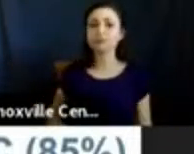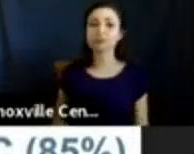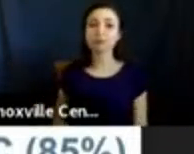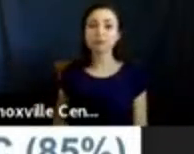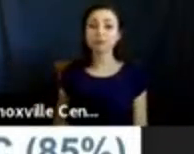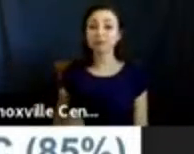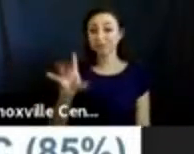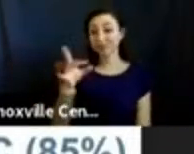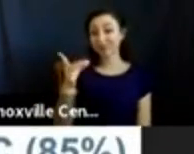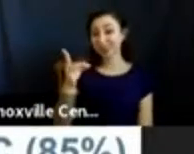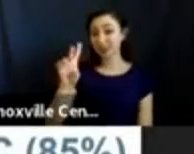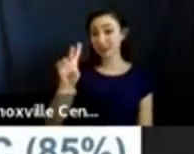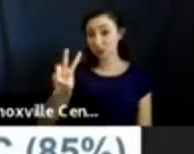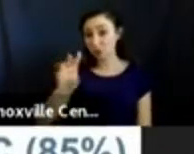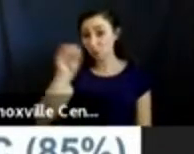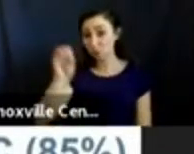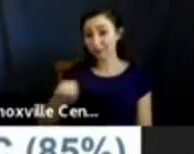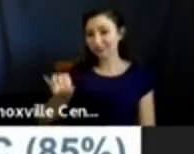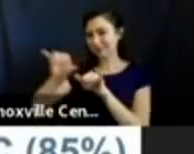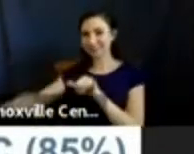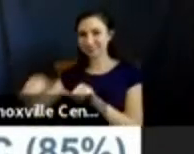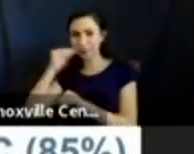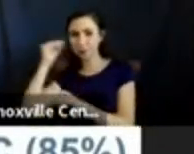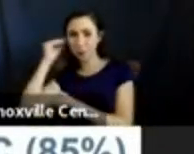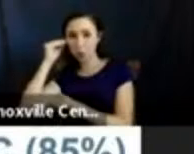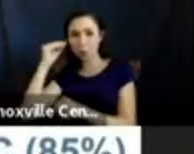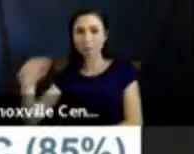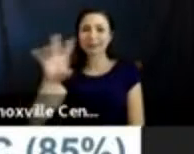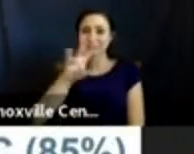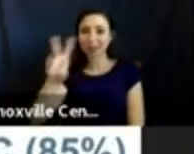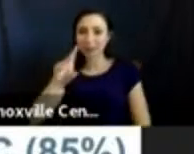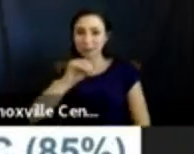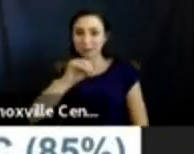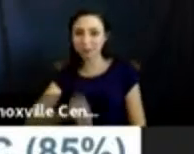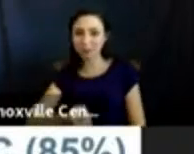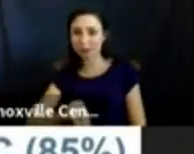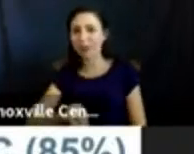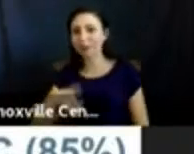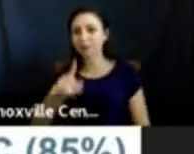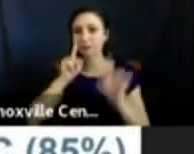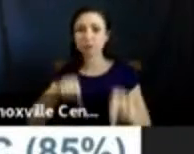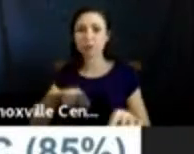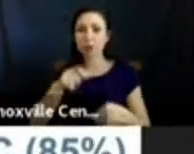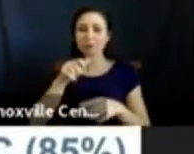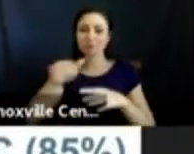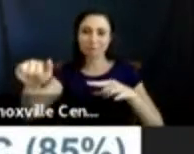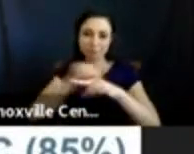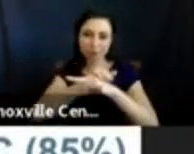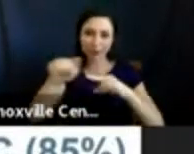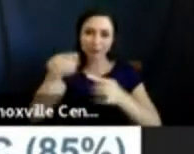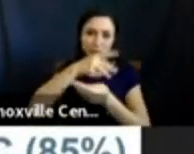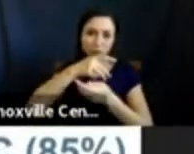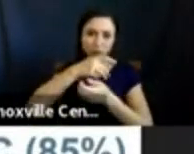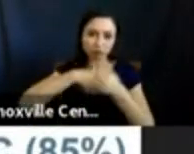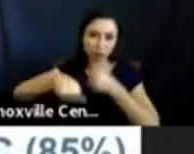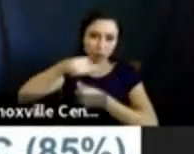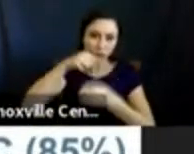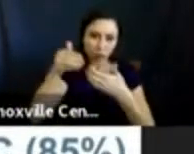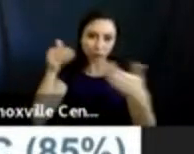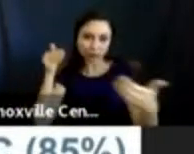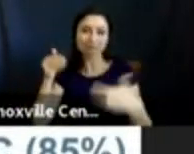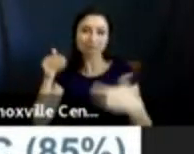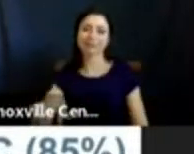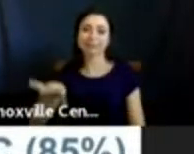reported staying home to prevent spread, 77% reported practicing social distancing, and